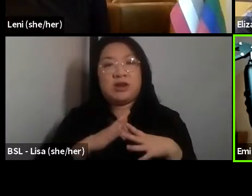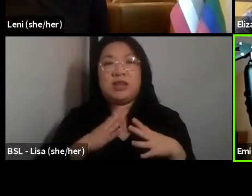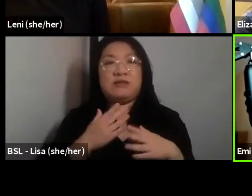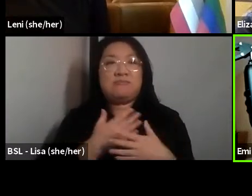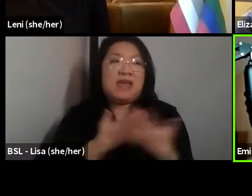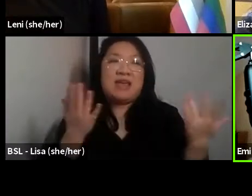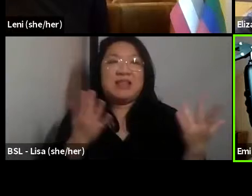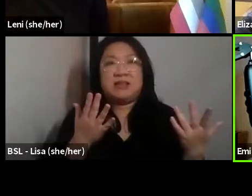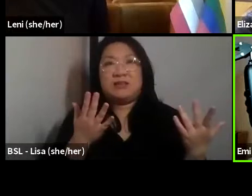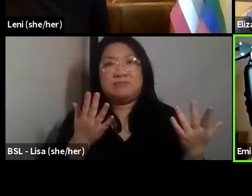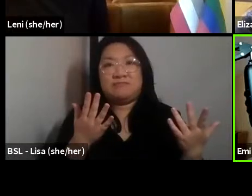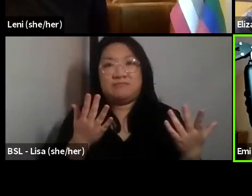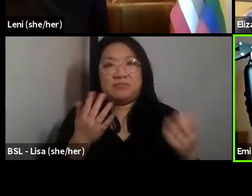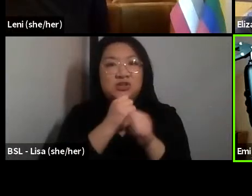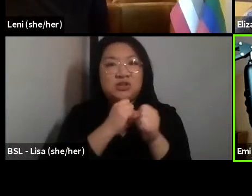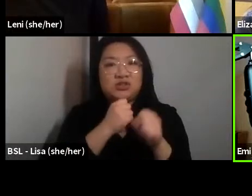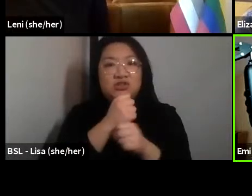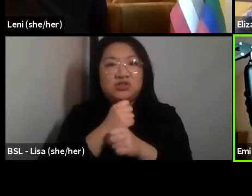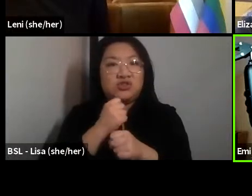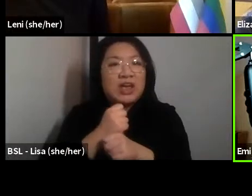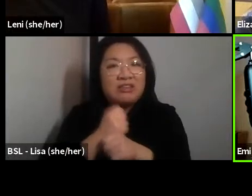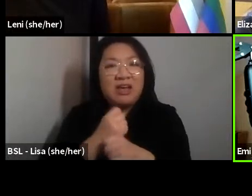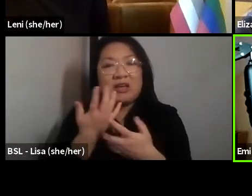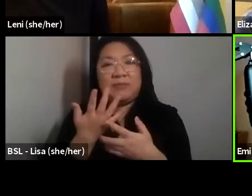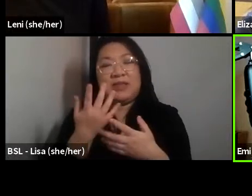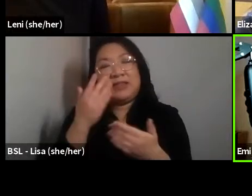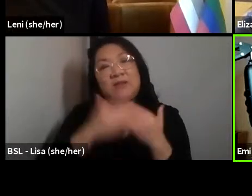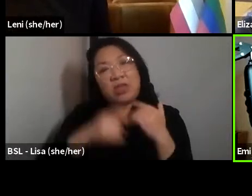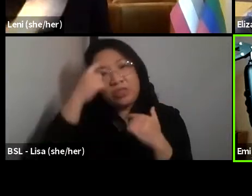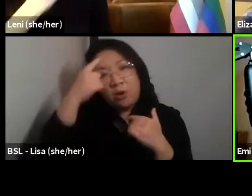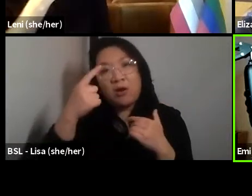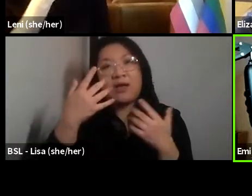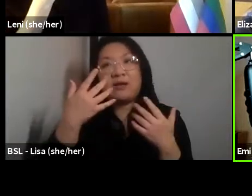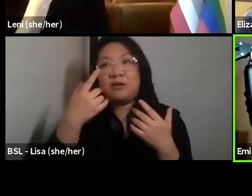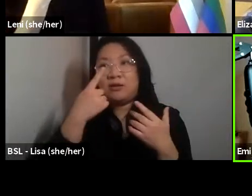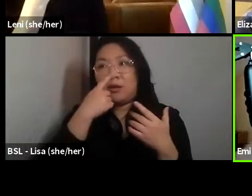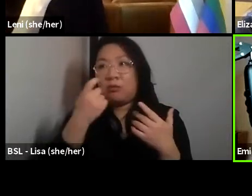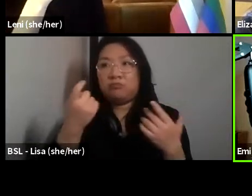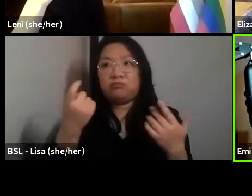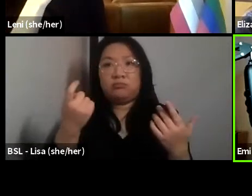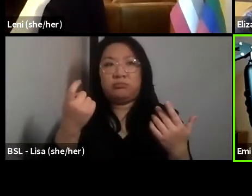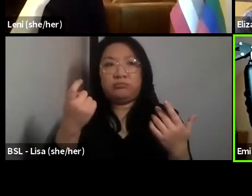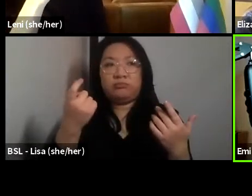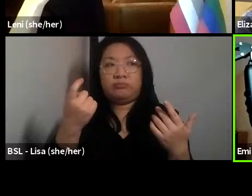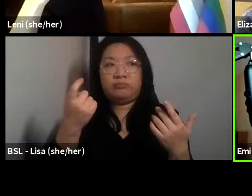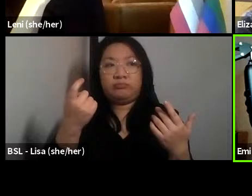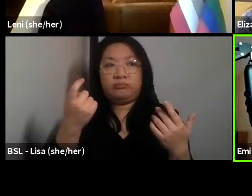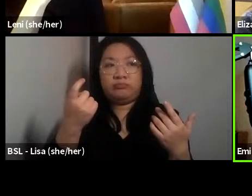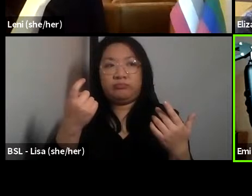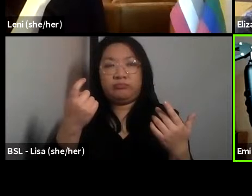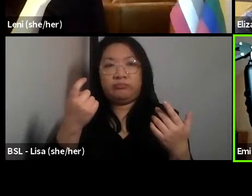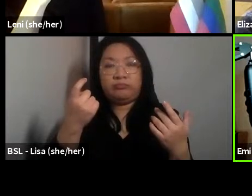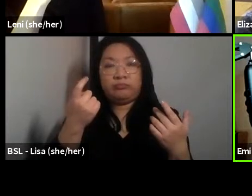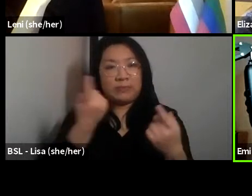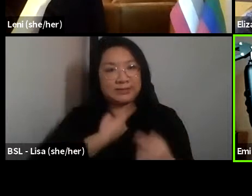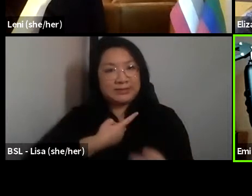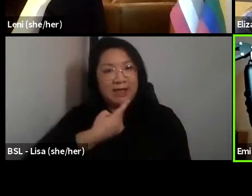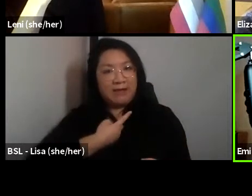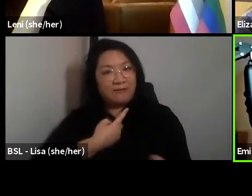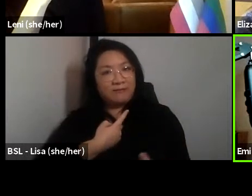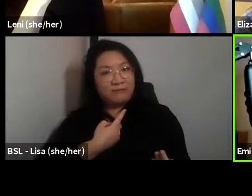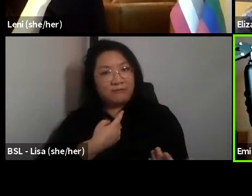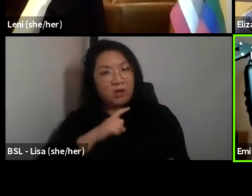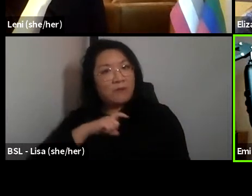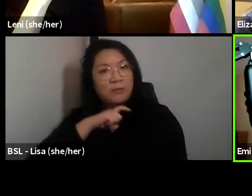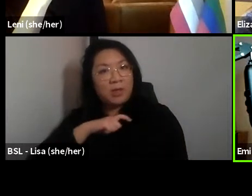whoever. But there was never occurred to me that there was an option to not end up in a relationship. So when